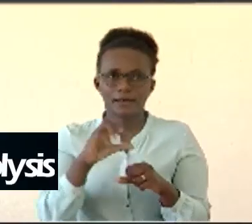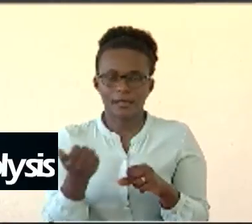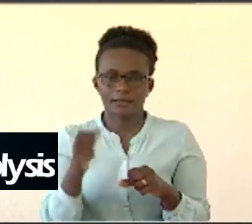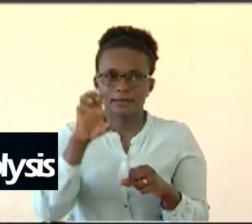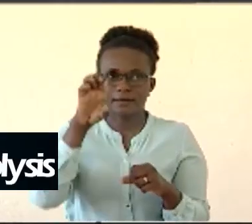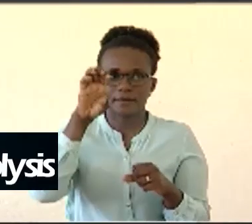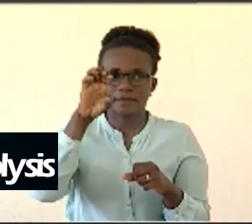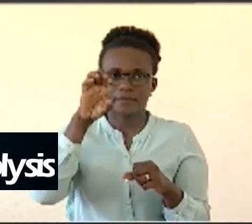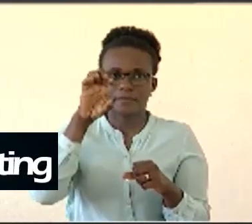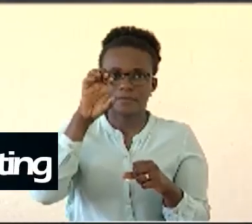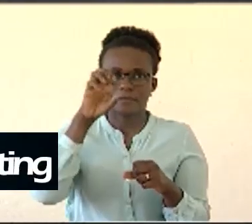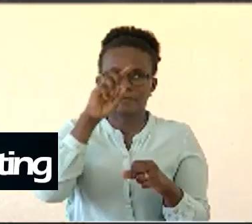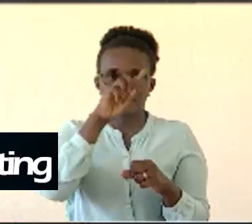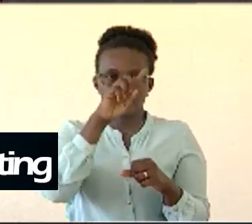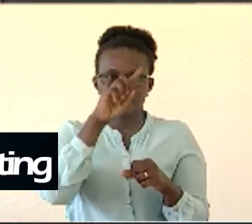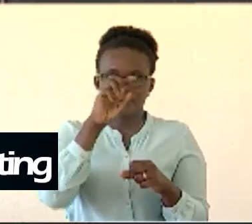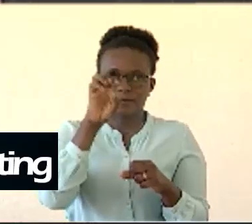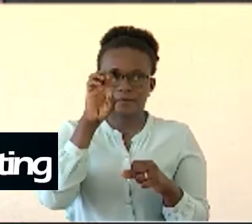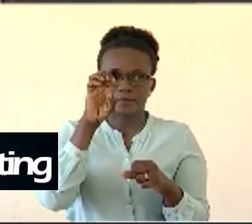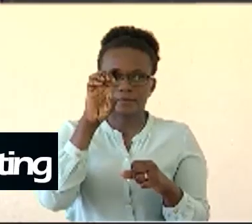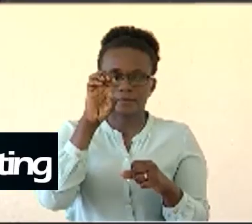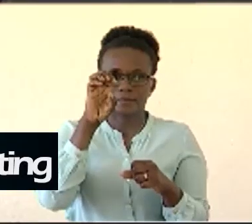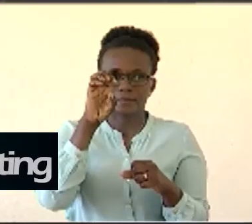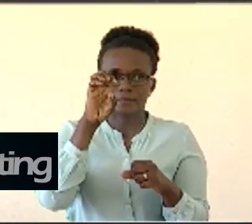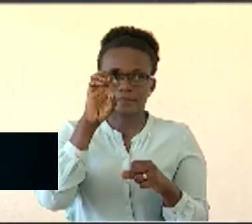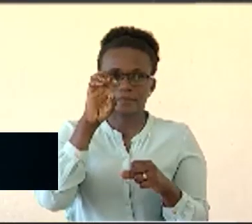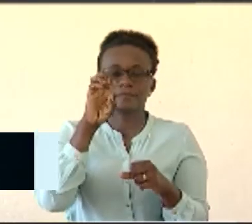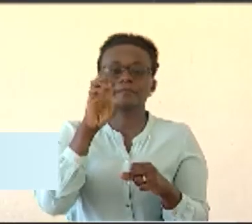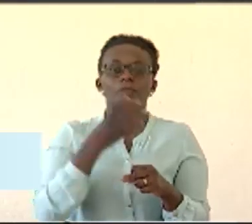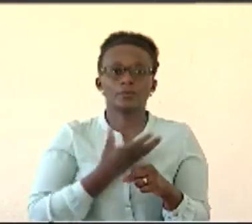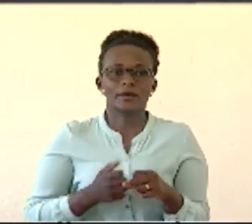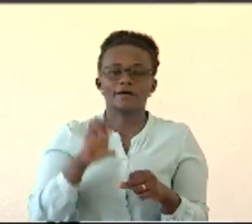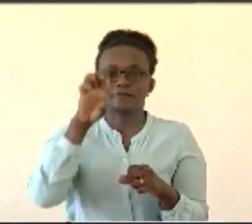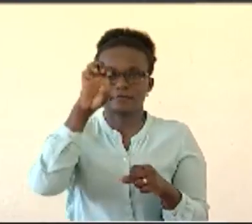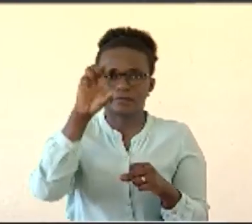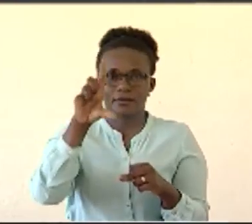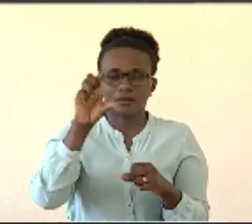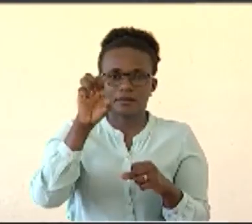This is zinc electrode, this is zinc, this is copper.